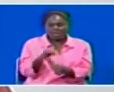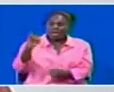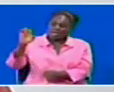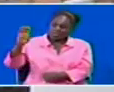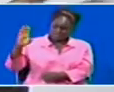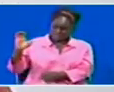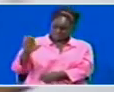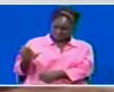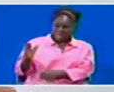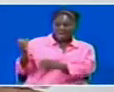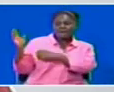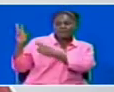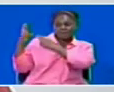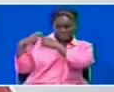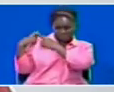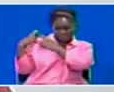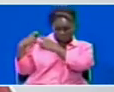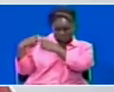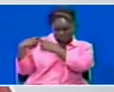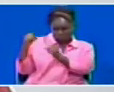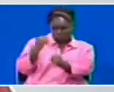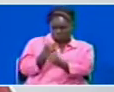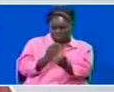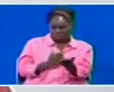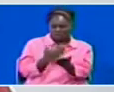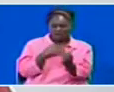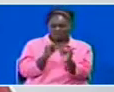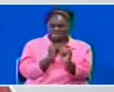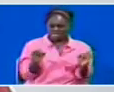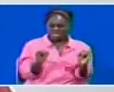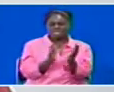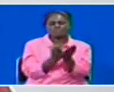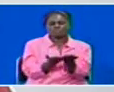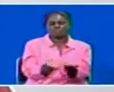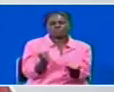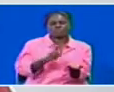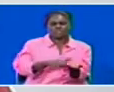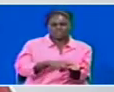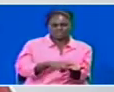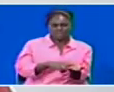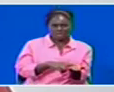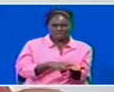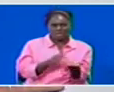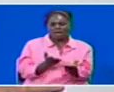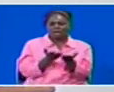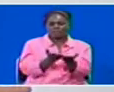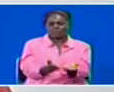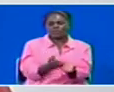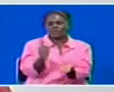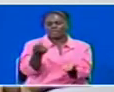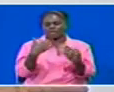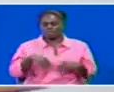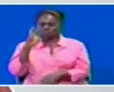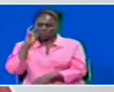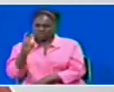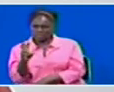IEBC and the commission generally to ensure that we have a clean role. And that register should be available to Kenyans. And I think